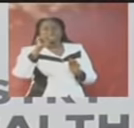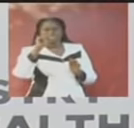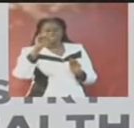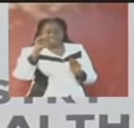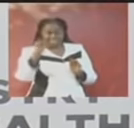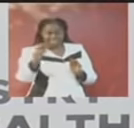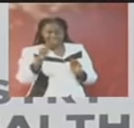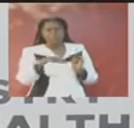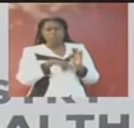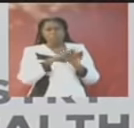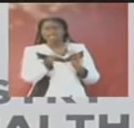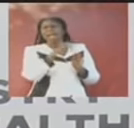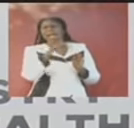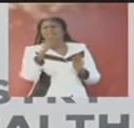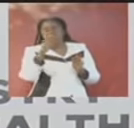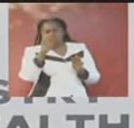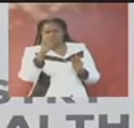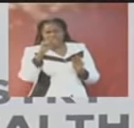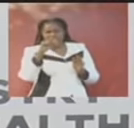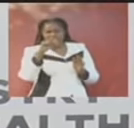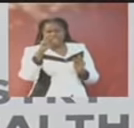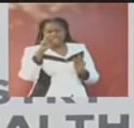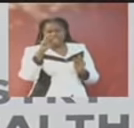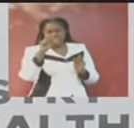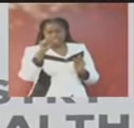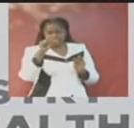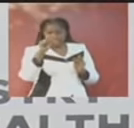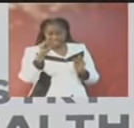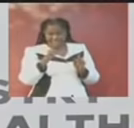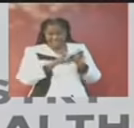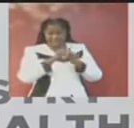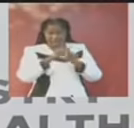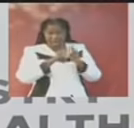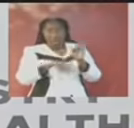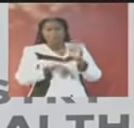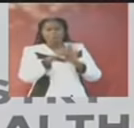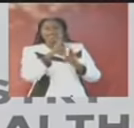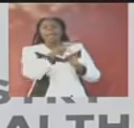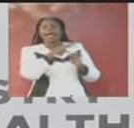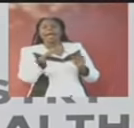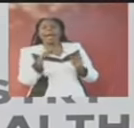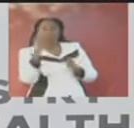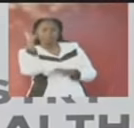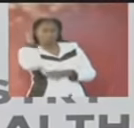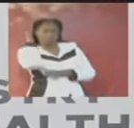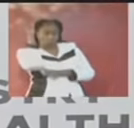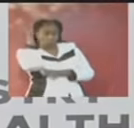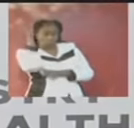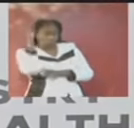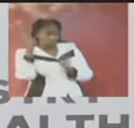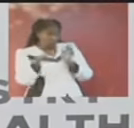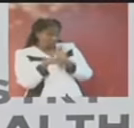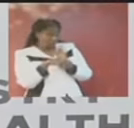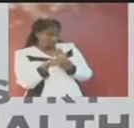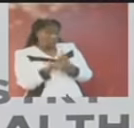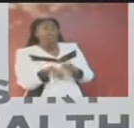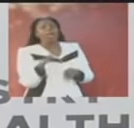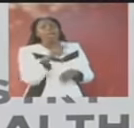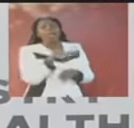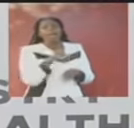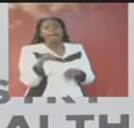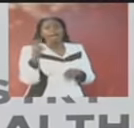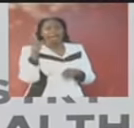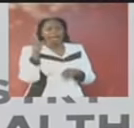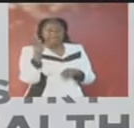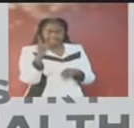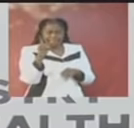Star Hotel, and additionally, the Homer Football, the Day Bay Halls, the Freedom Hall